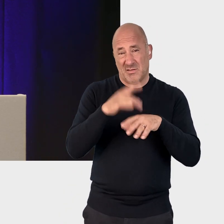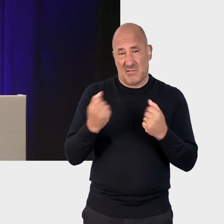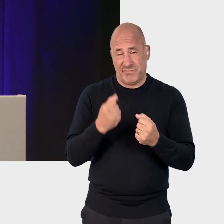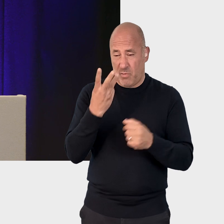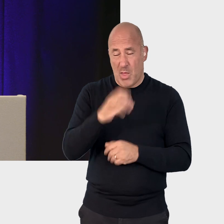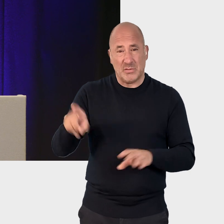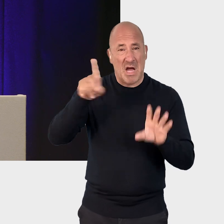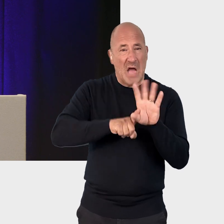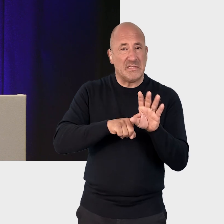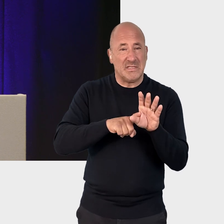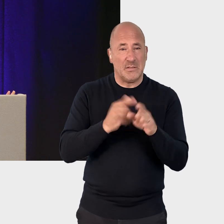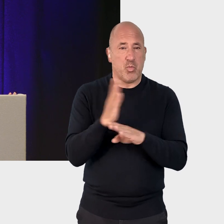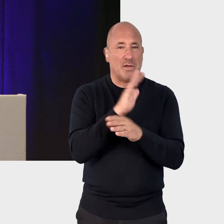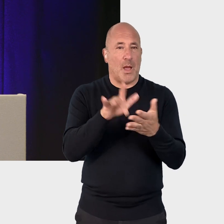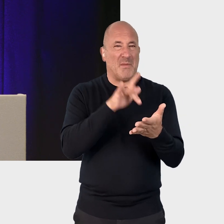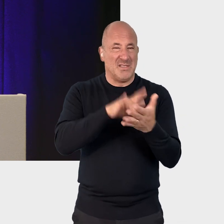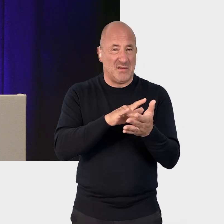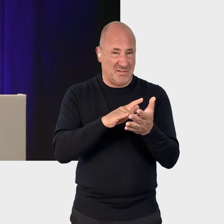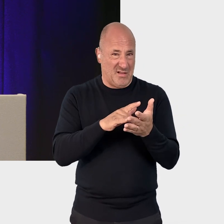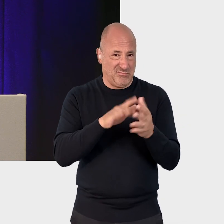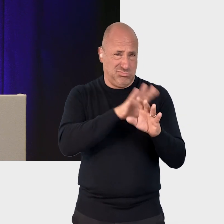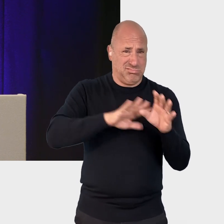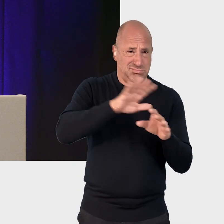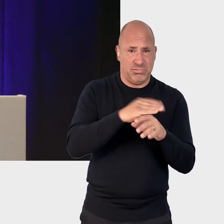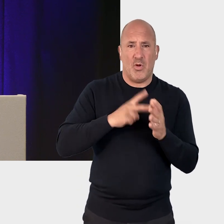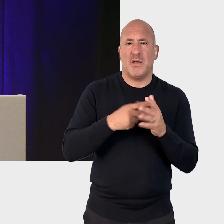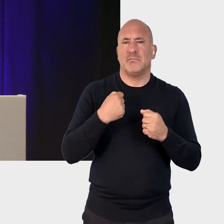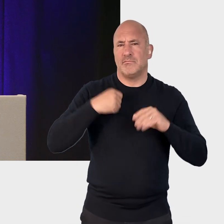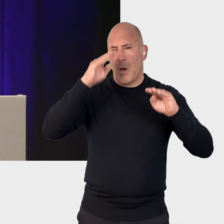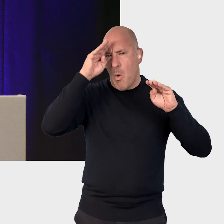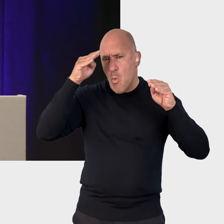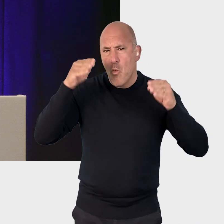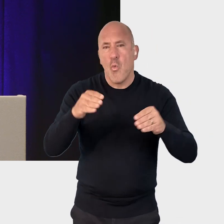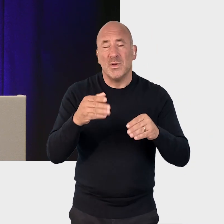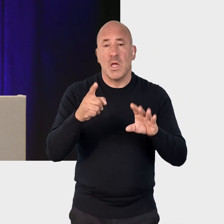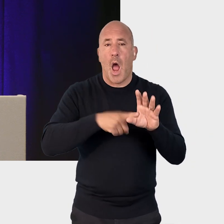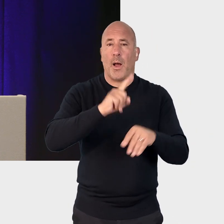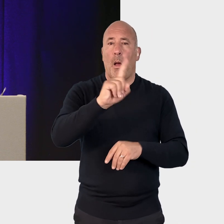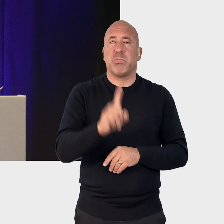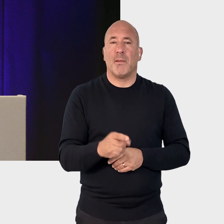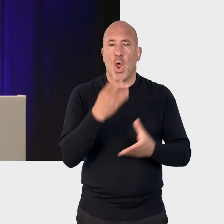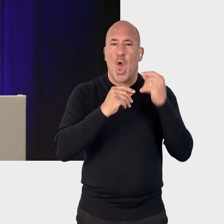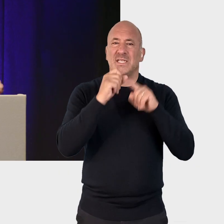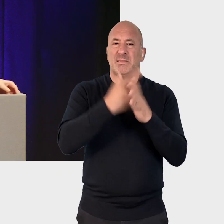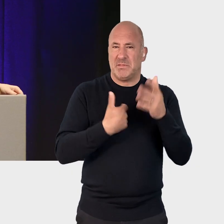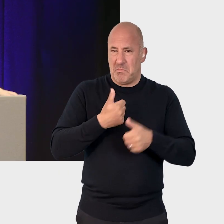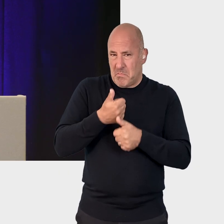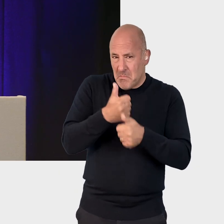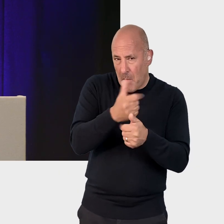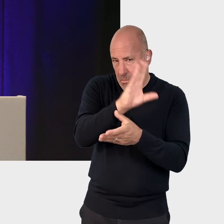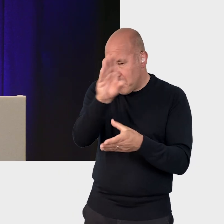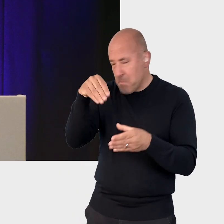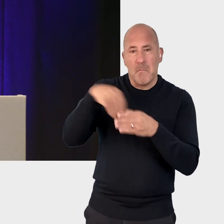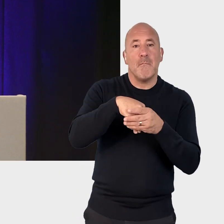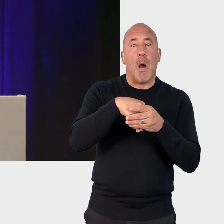have been working for over 30 years in the West Midlands and beyond. And as an organisation, our main focus is supporting